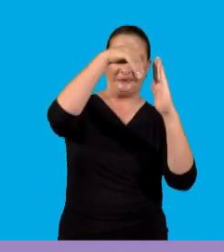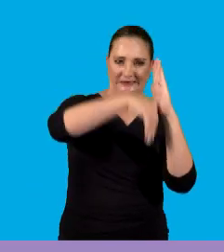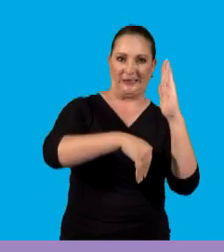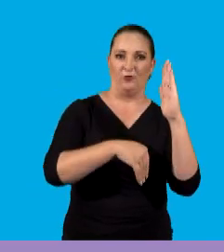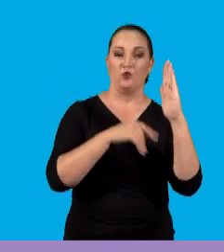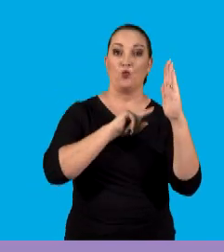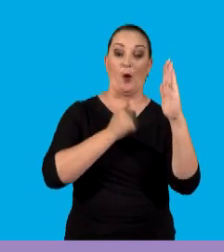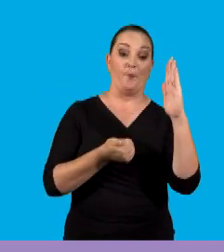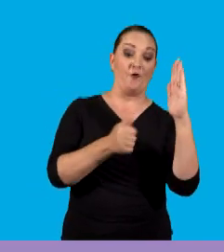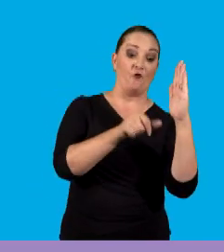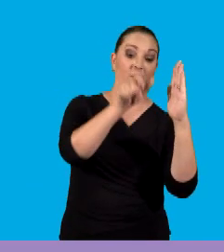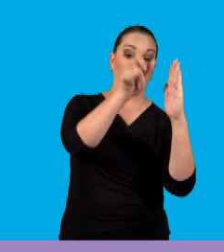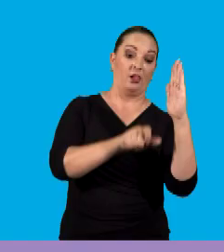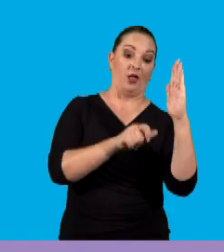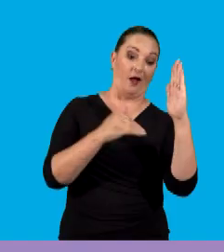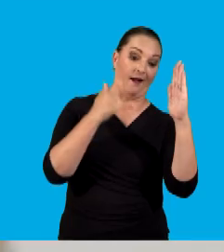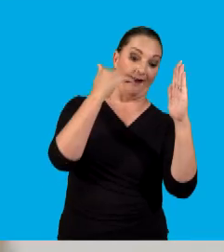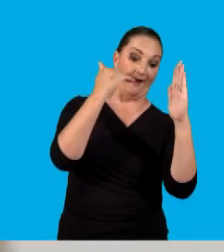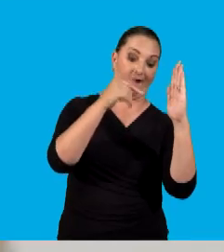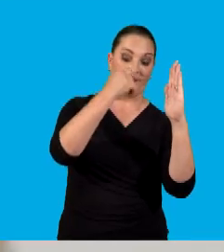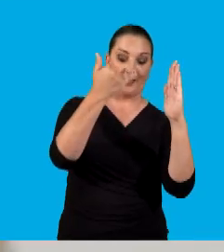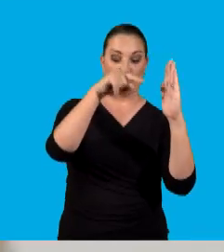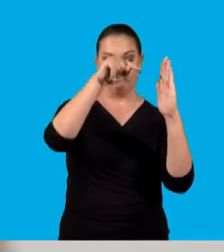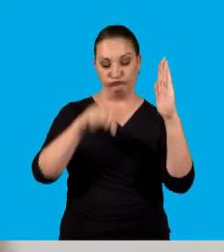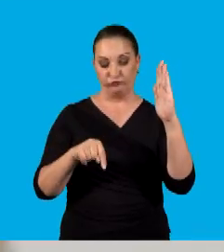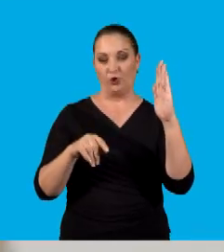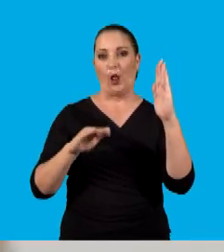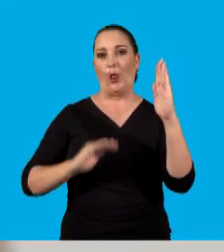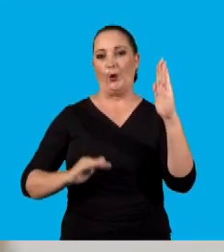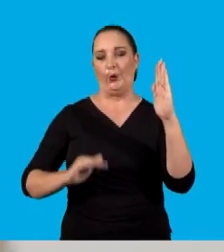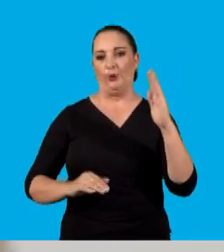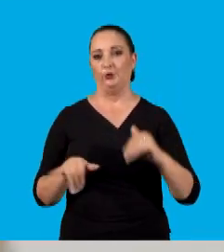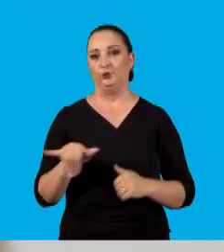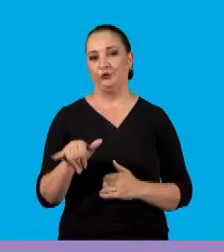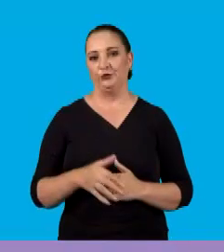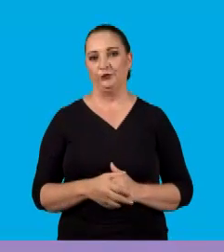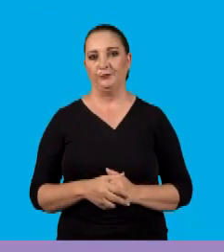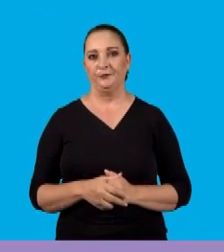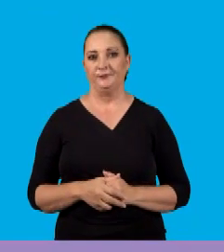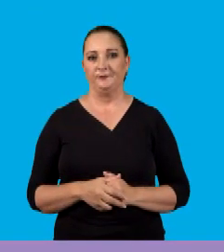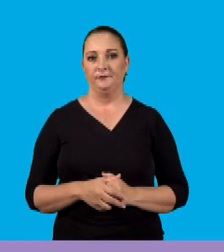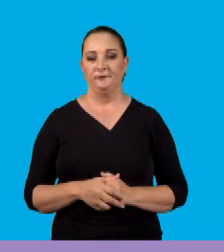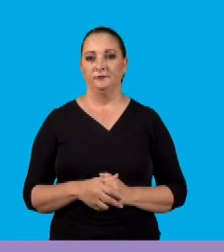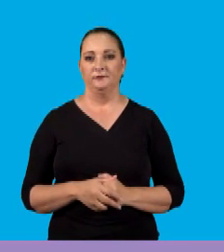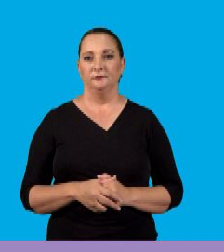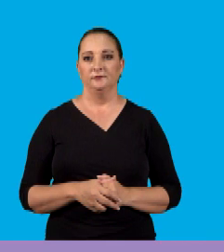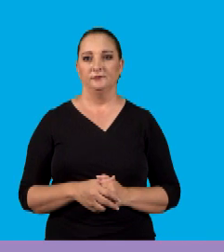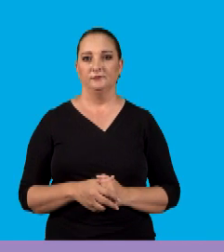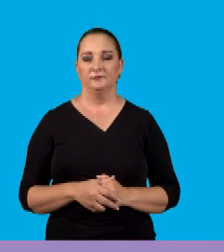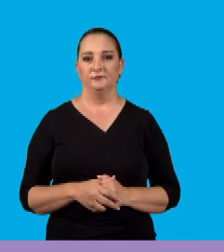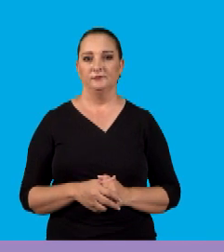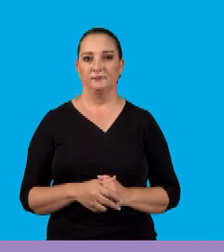higher point in the vertical values to being at a lower point there. So which months